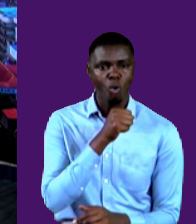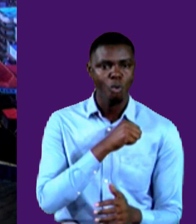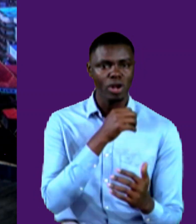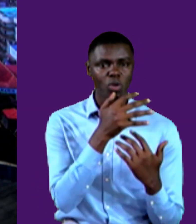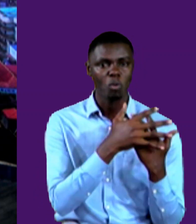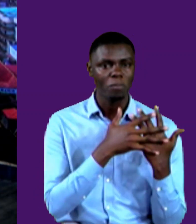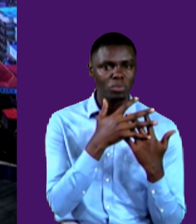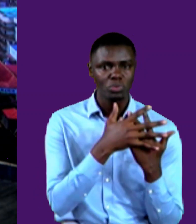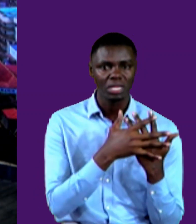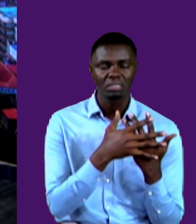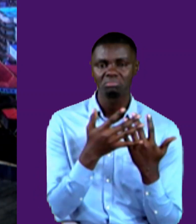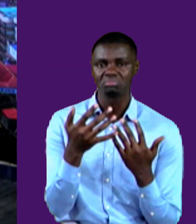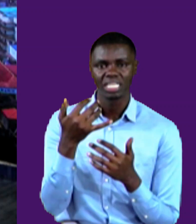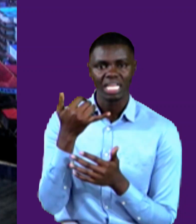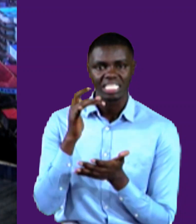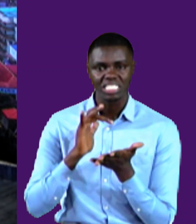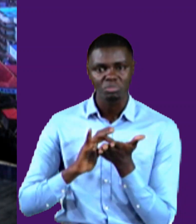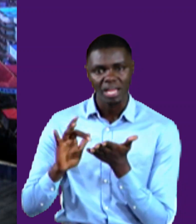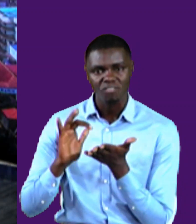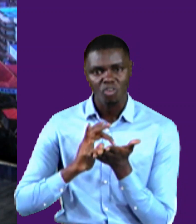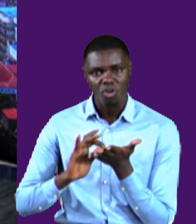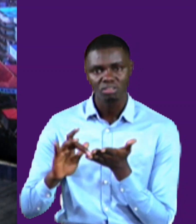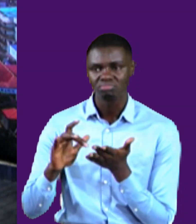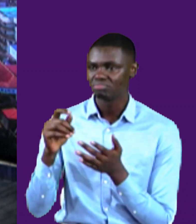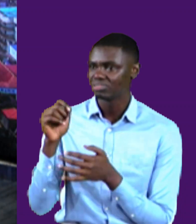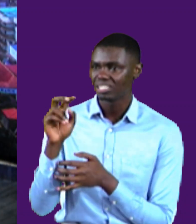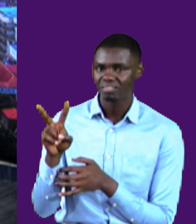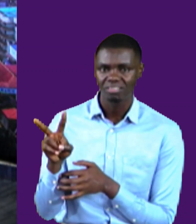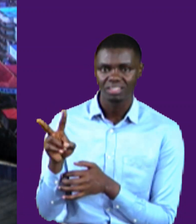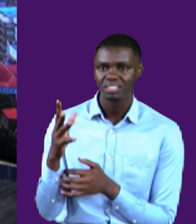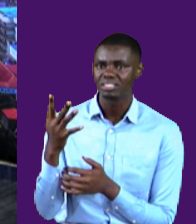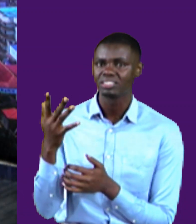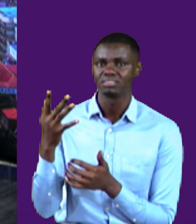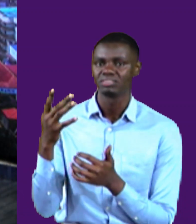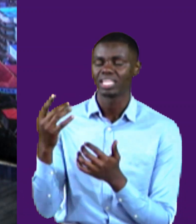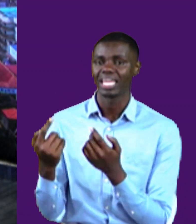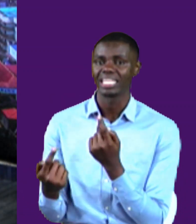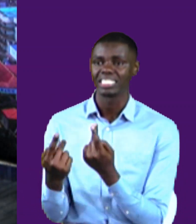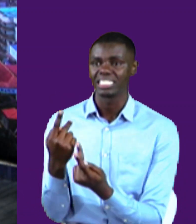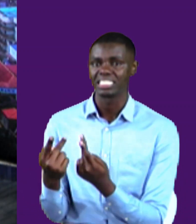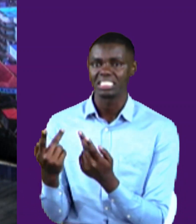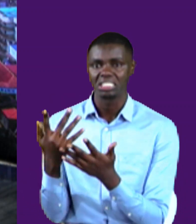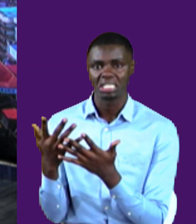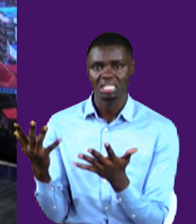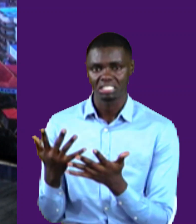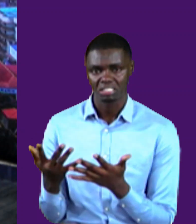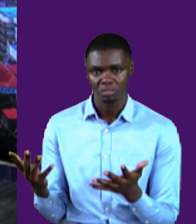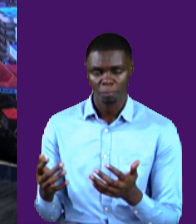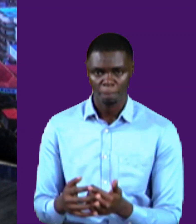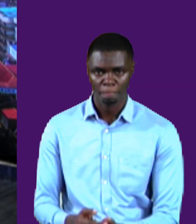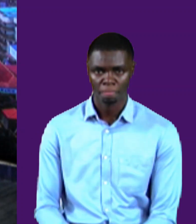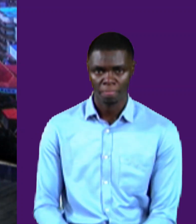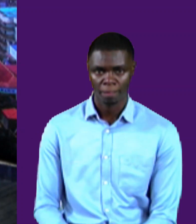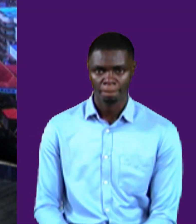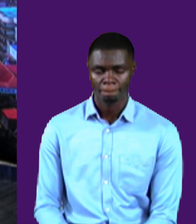computers and smartphones to televisions and kitchen appliances.